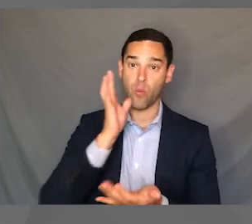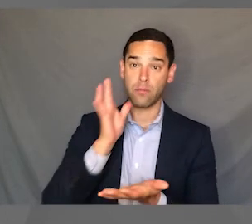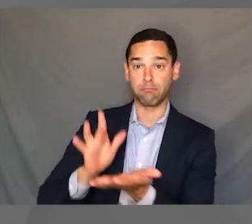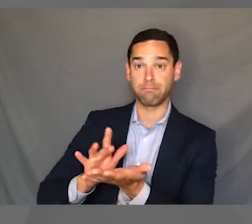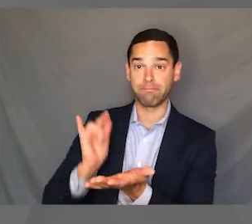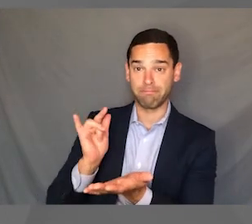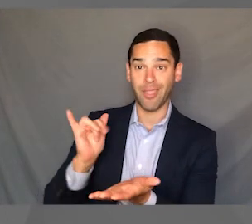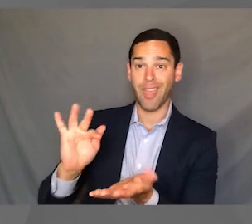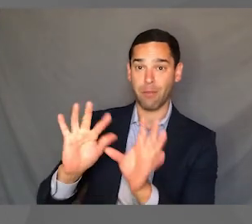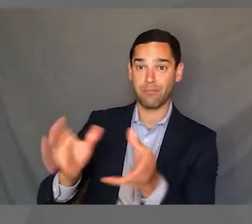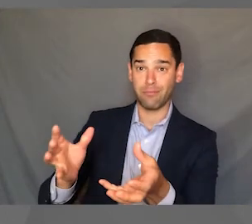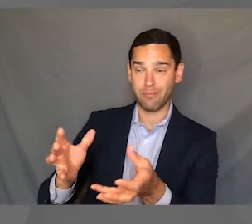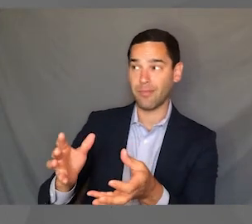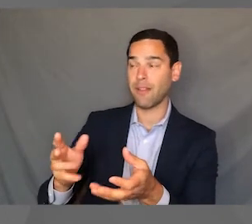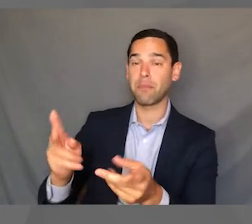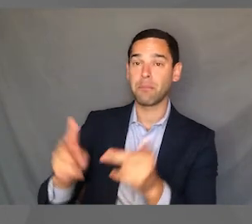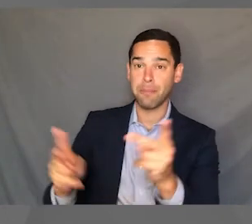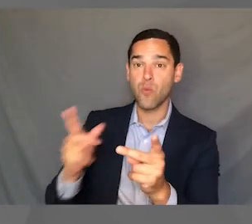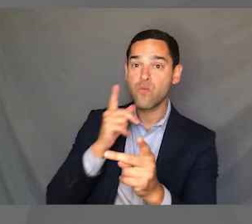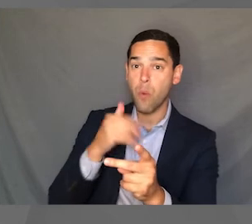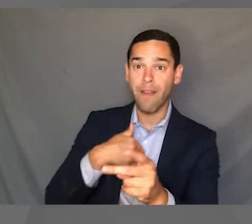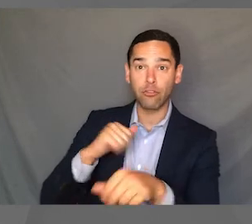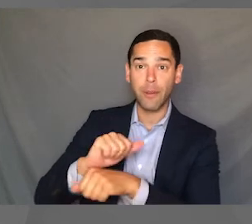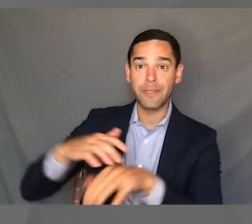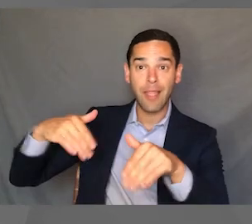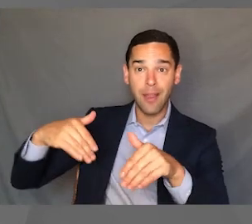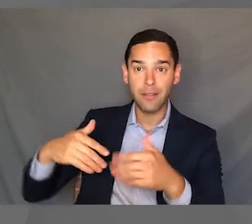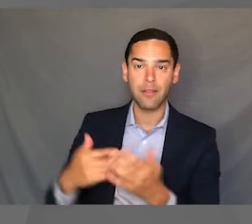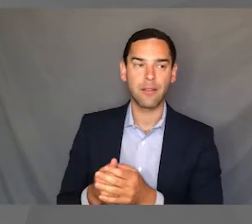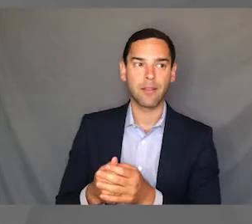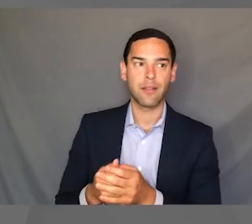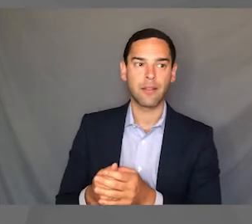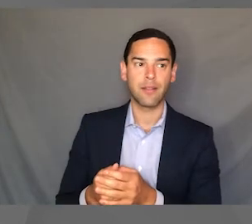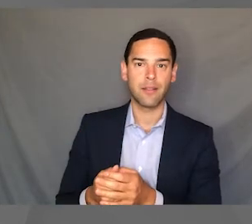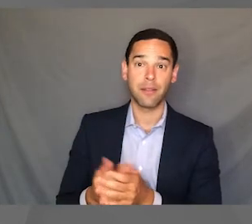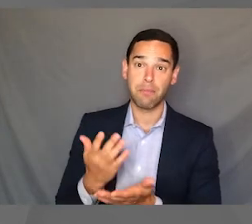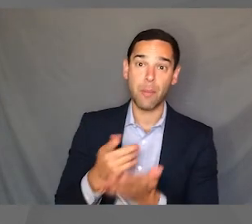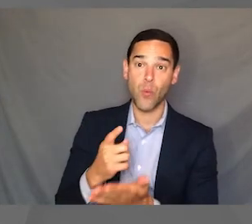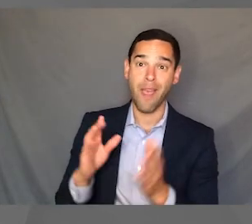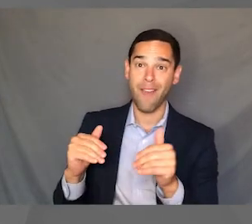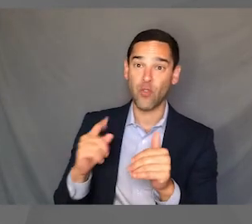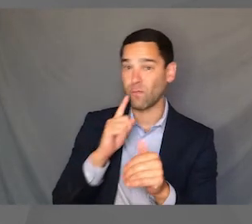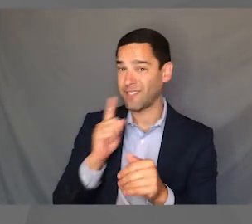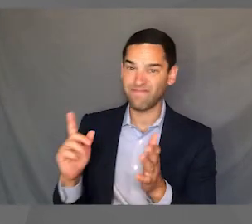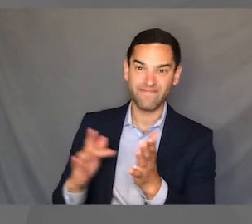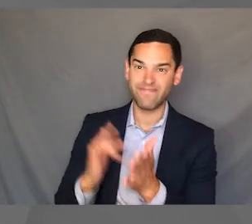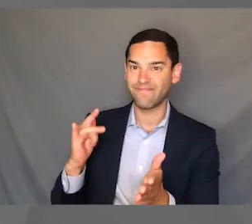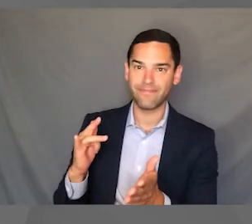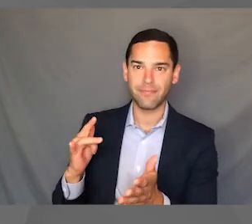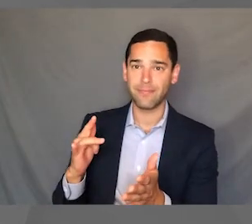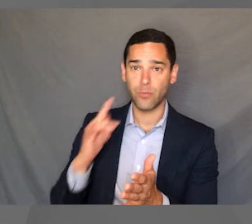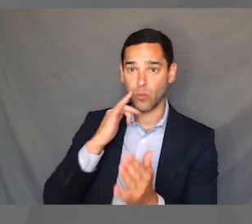seeker pool, an employee pool that you may not have access or may not have access to as fully as you can, as full as you want